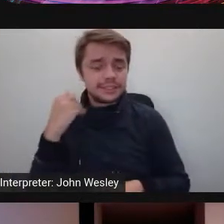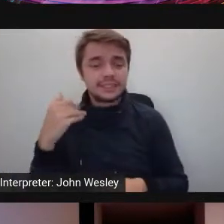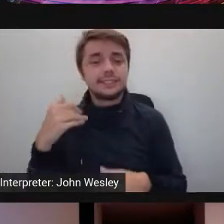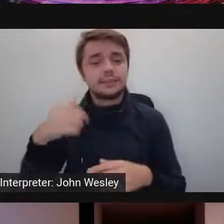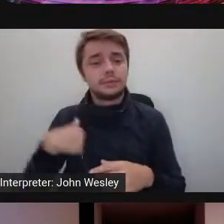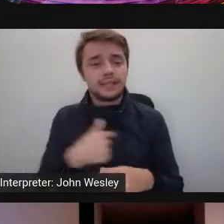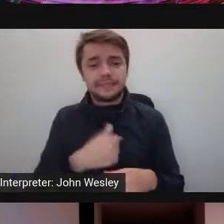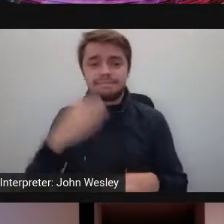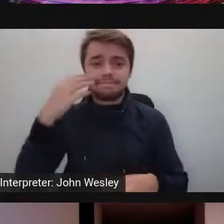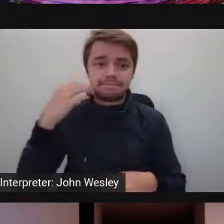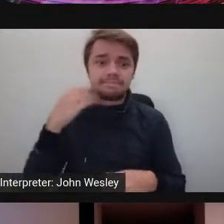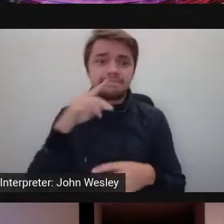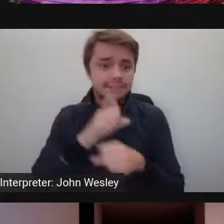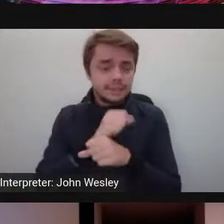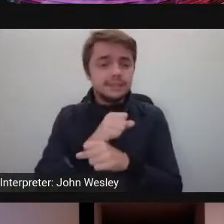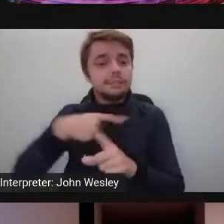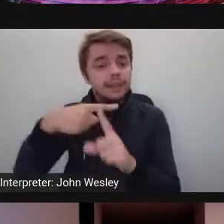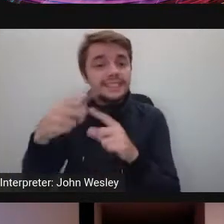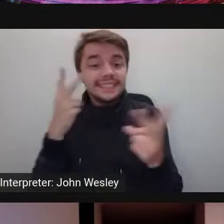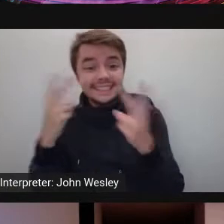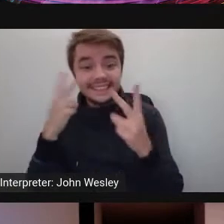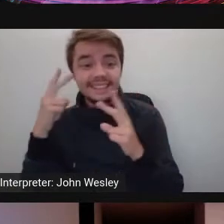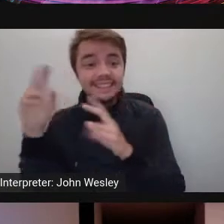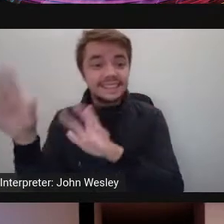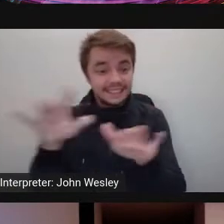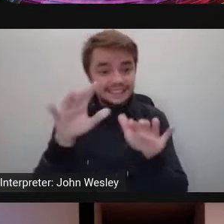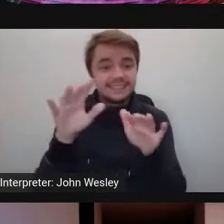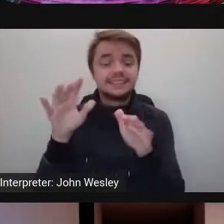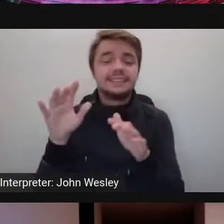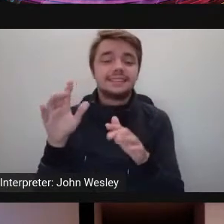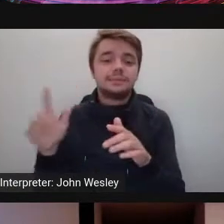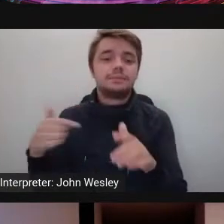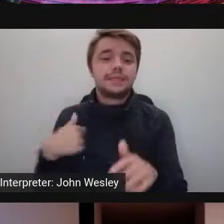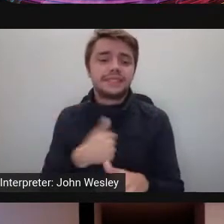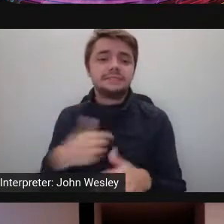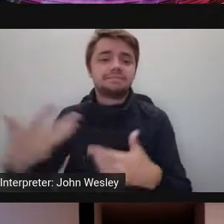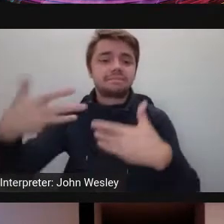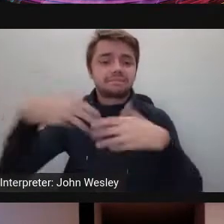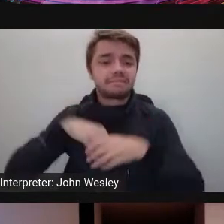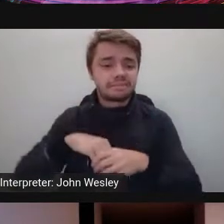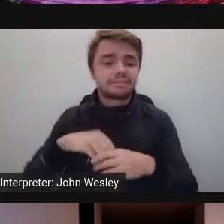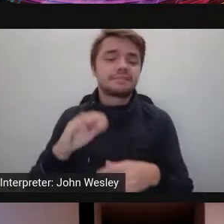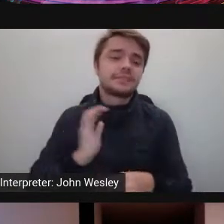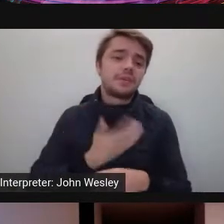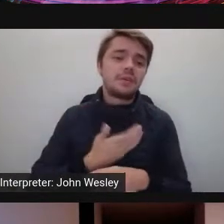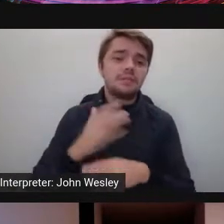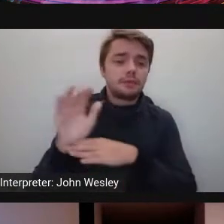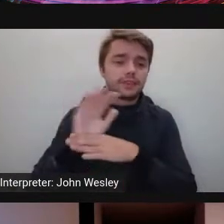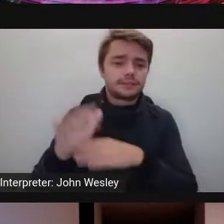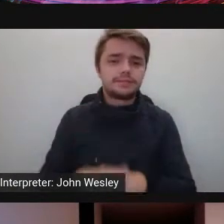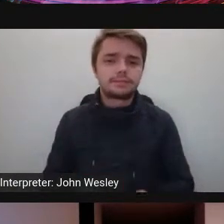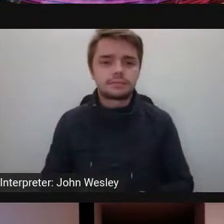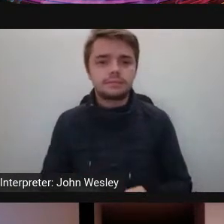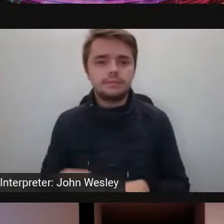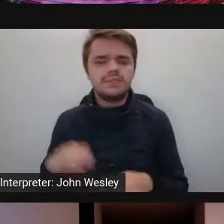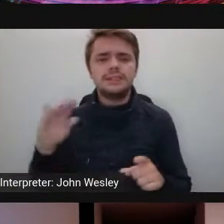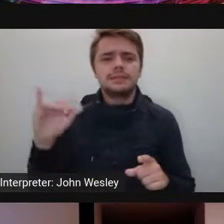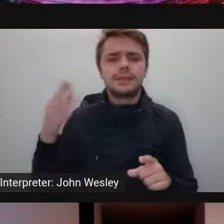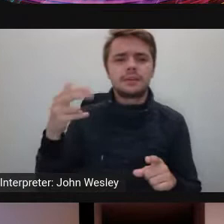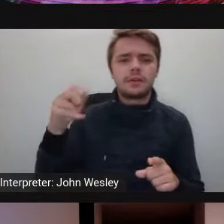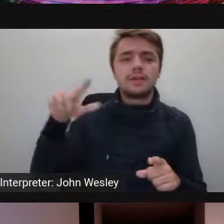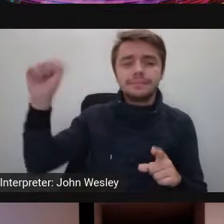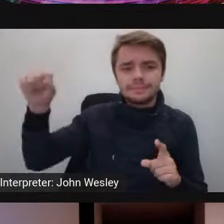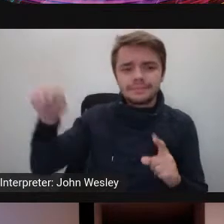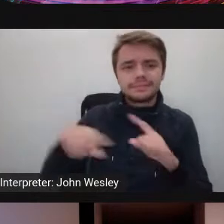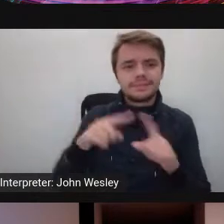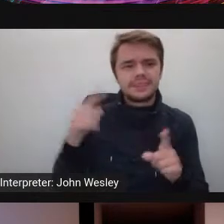us. Yeah, but why is it important to include the queer story? Because it could have easily